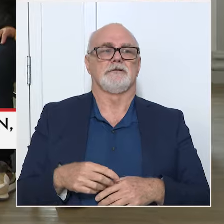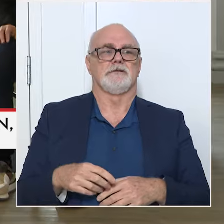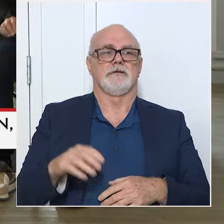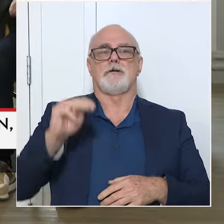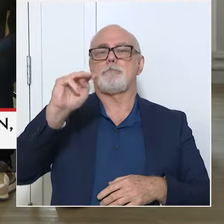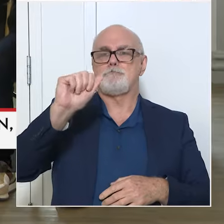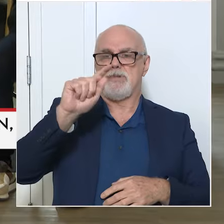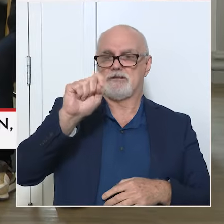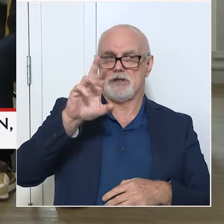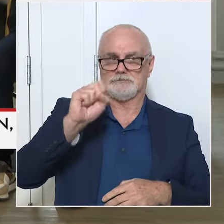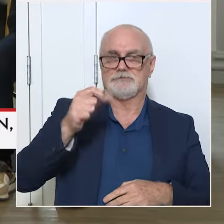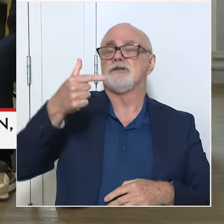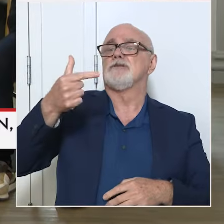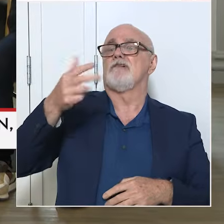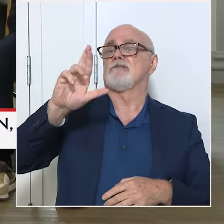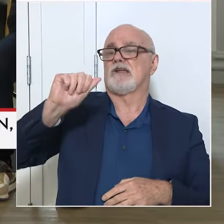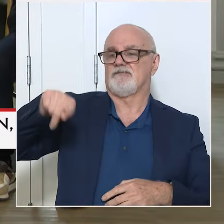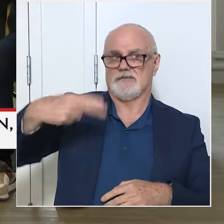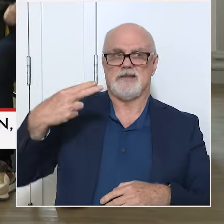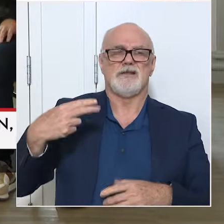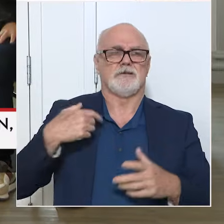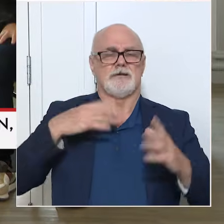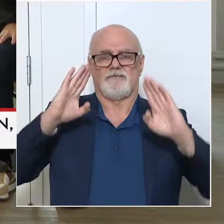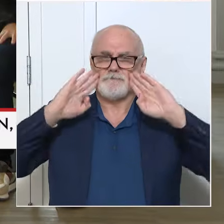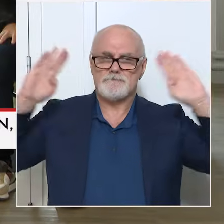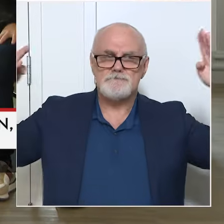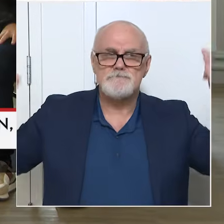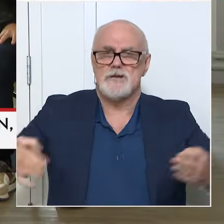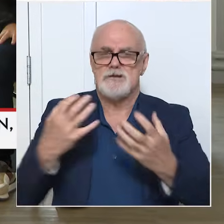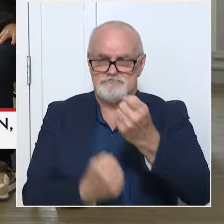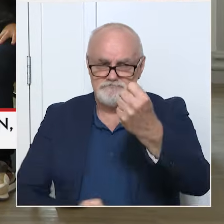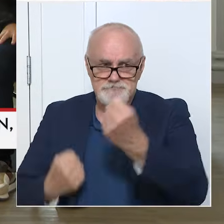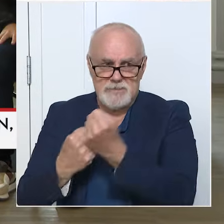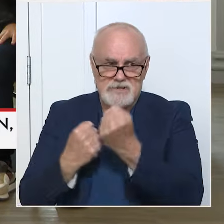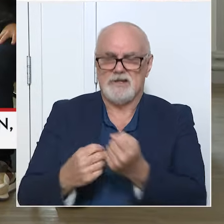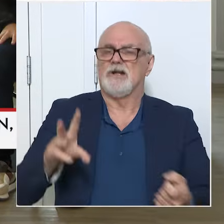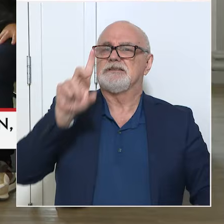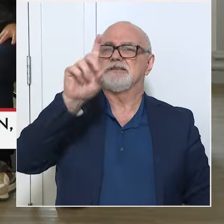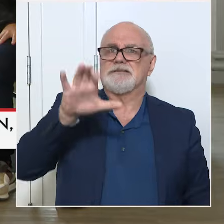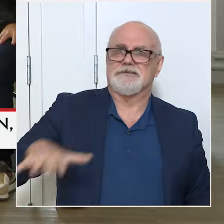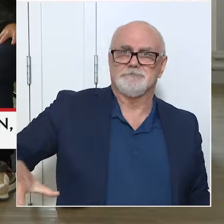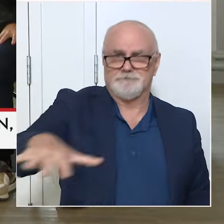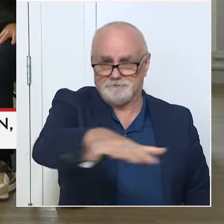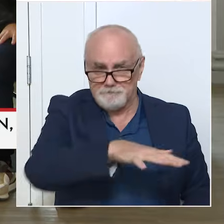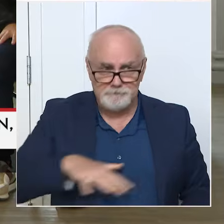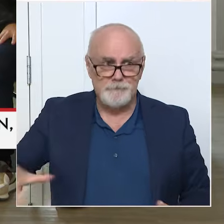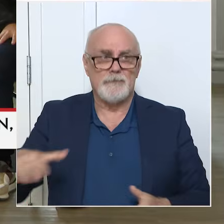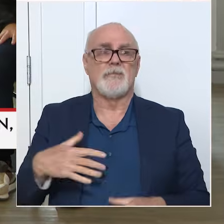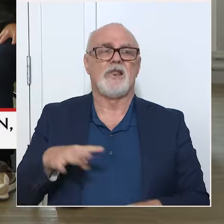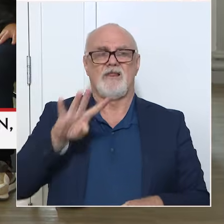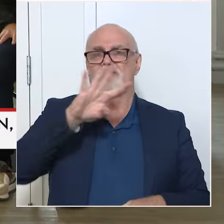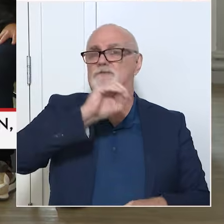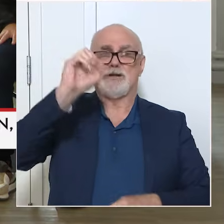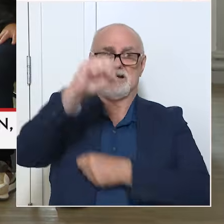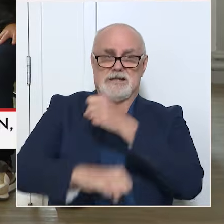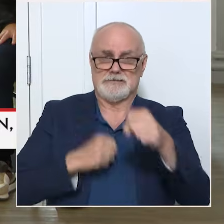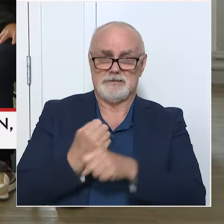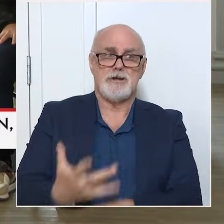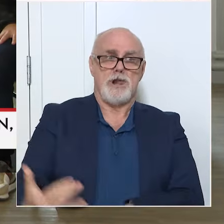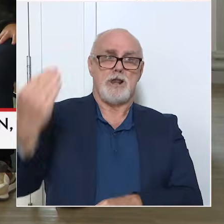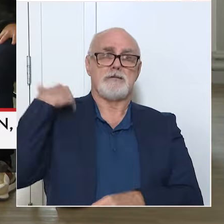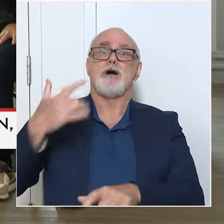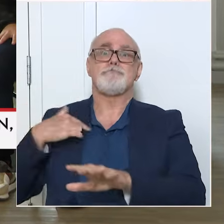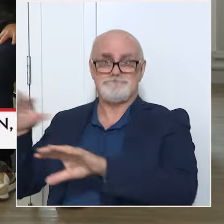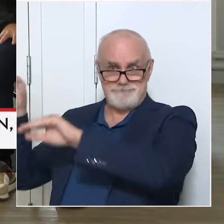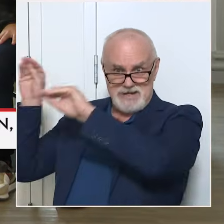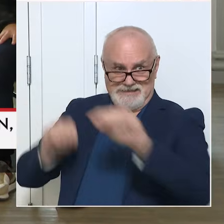our investment in the city, one that I fell in love with when I moved here just shy of 40 years ago. And with this, I would like